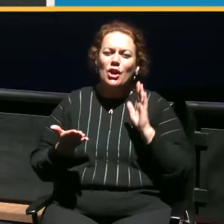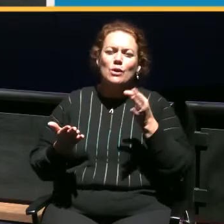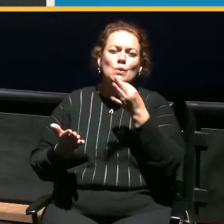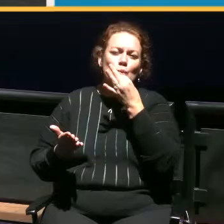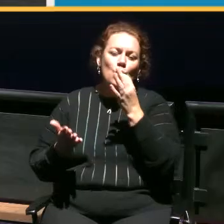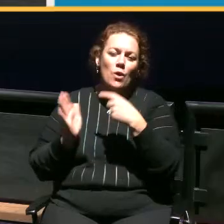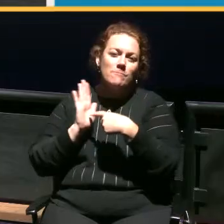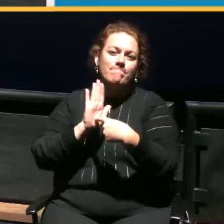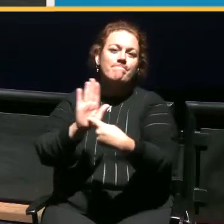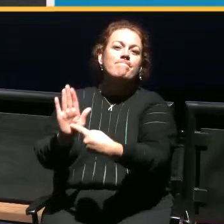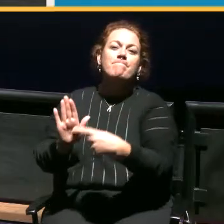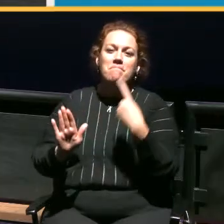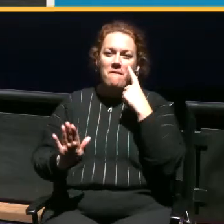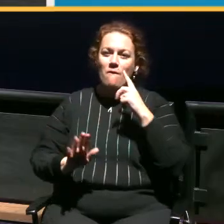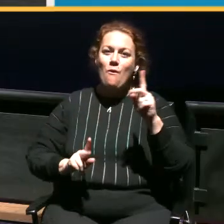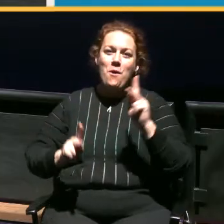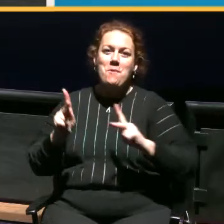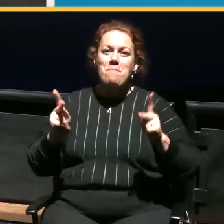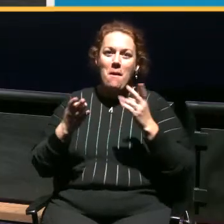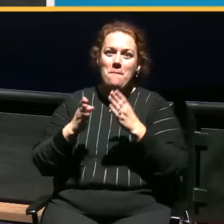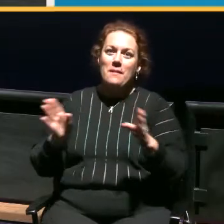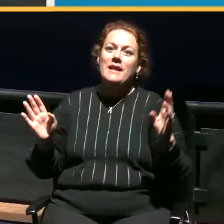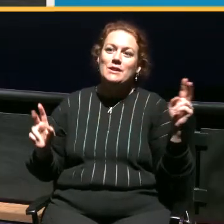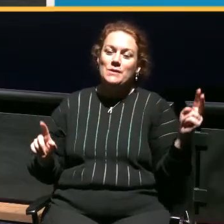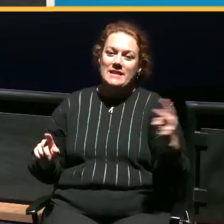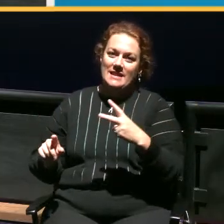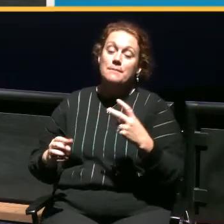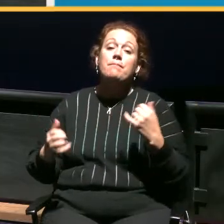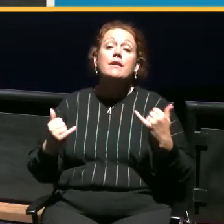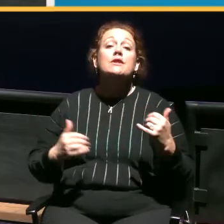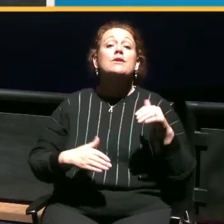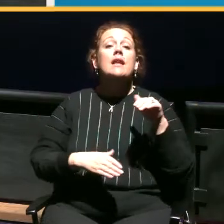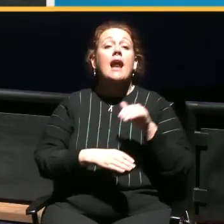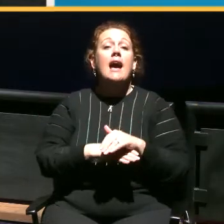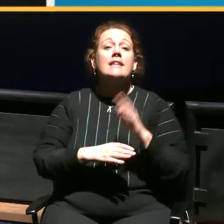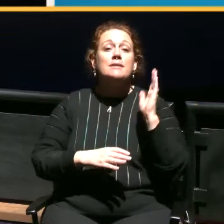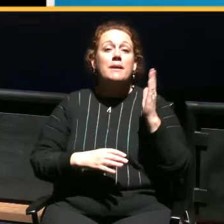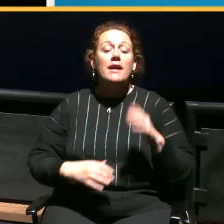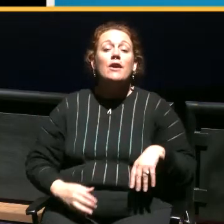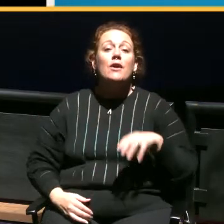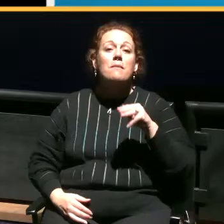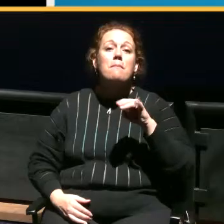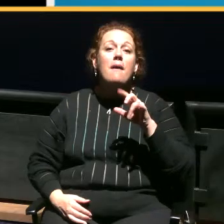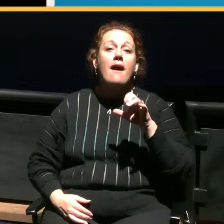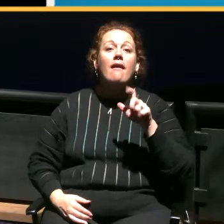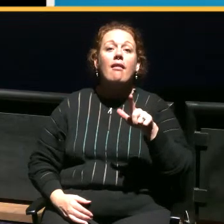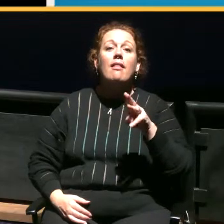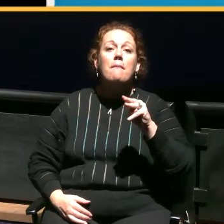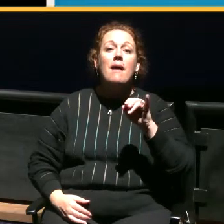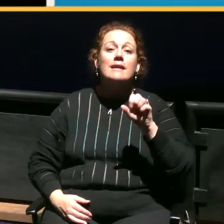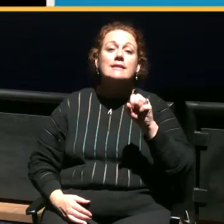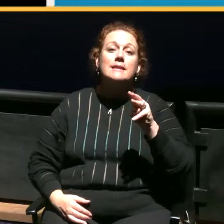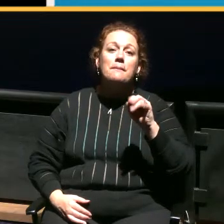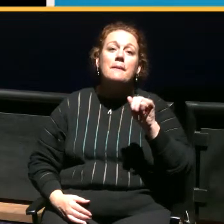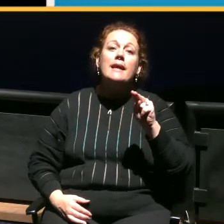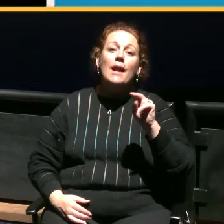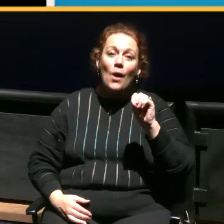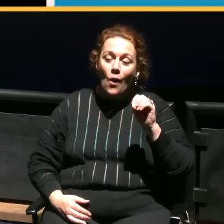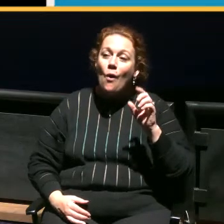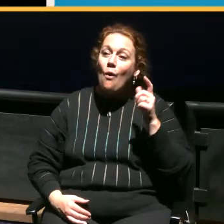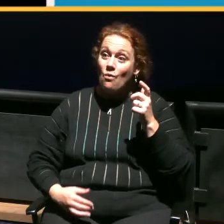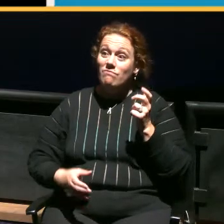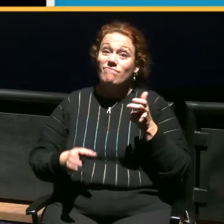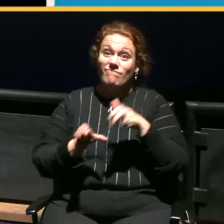public display. Tonight's speaker, shuttle astronaut Michael Massimino, flew on 2 of those